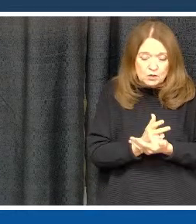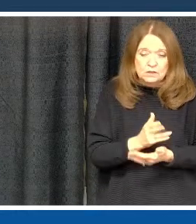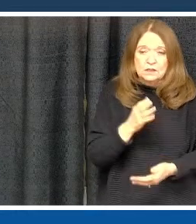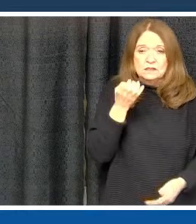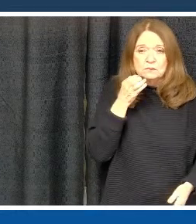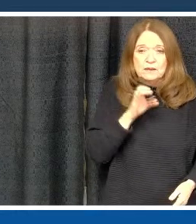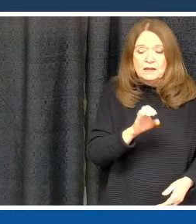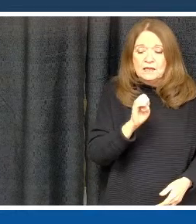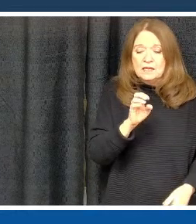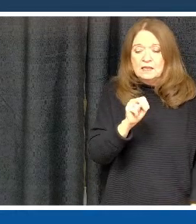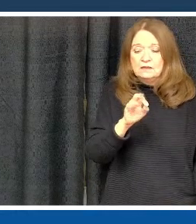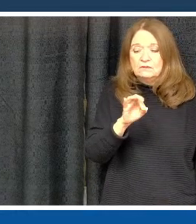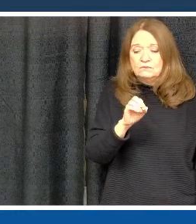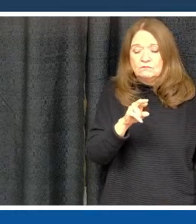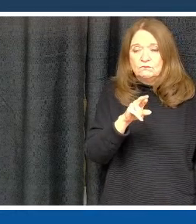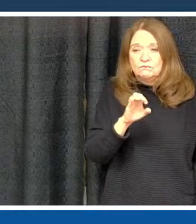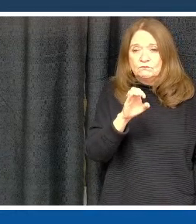enforced.